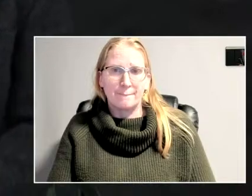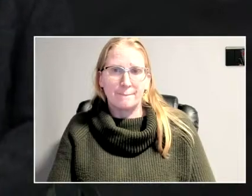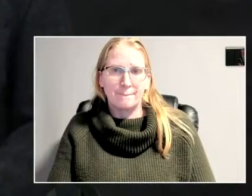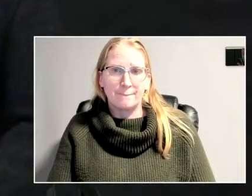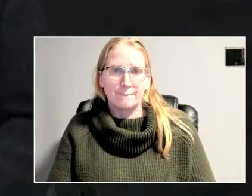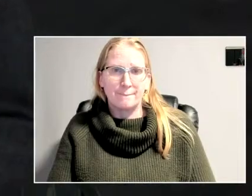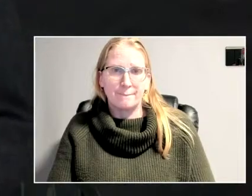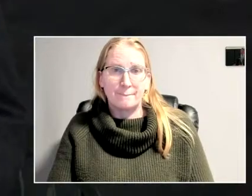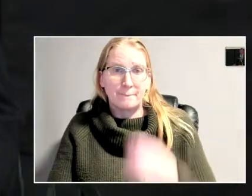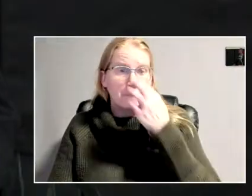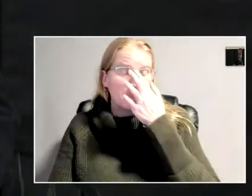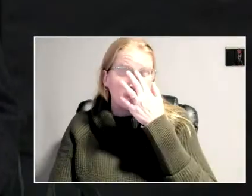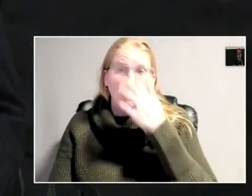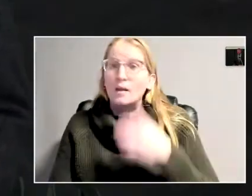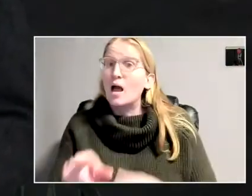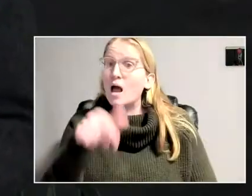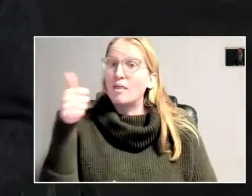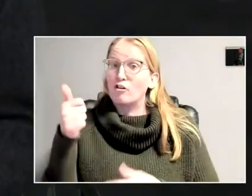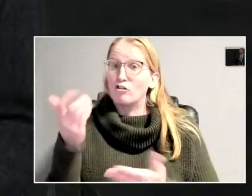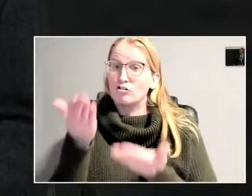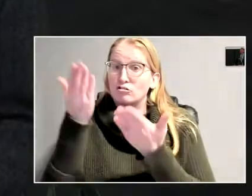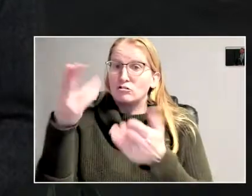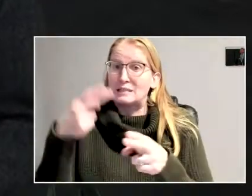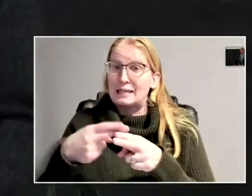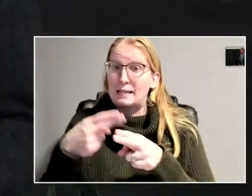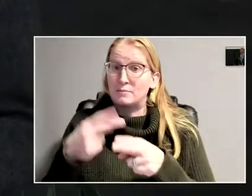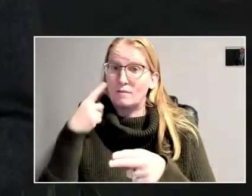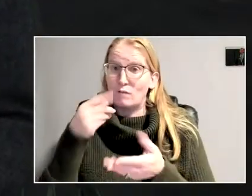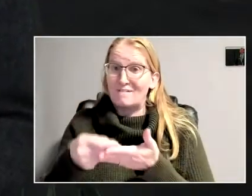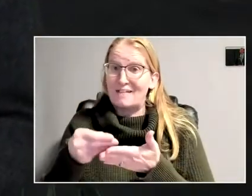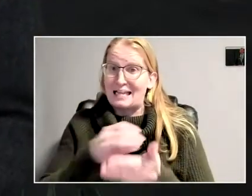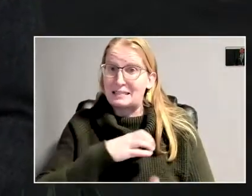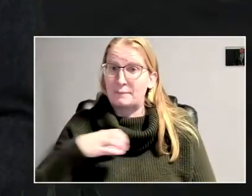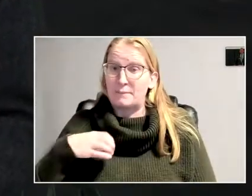are there other nominations for the finance committee Miss